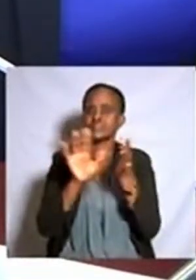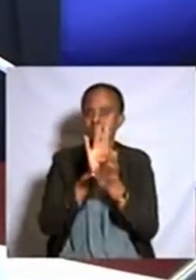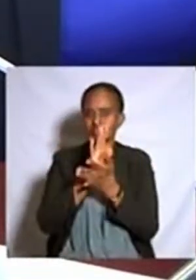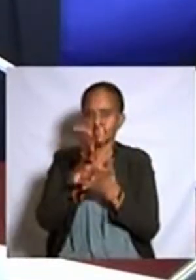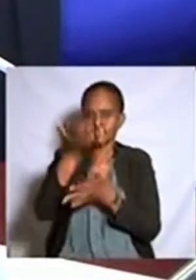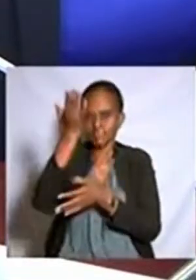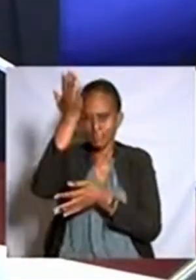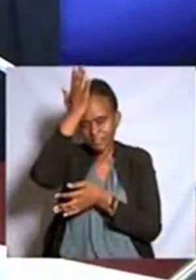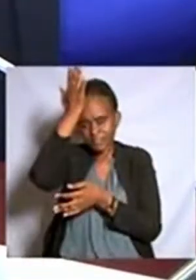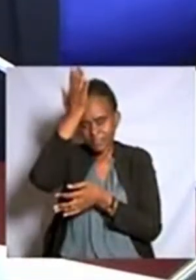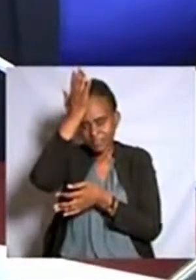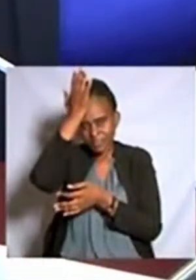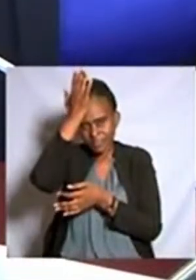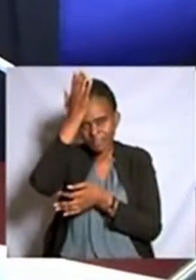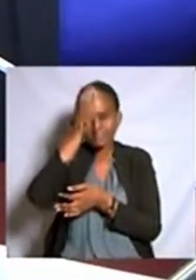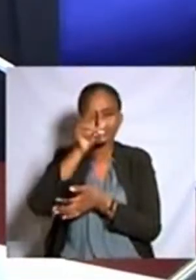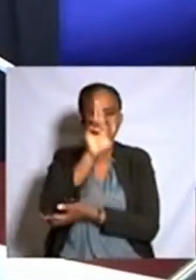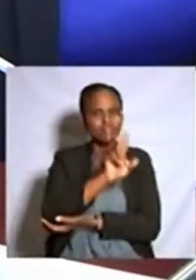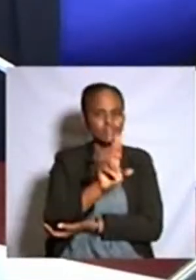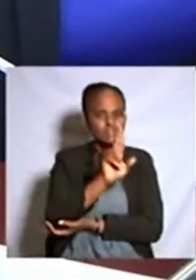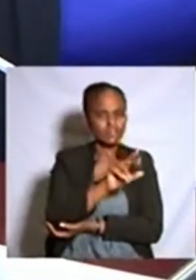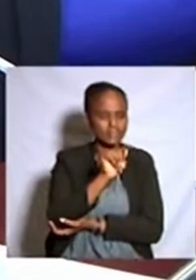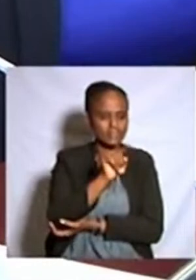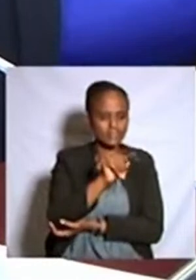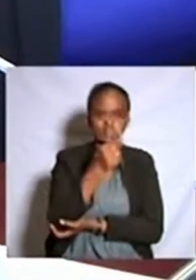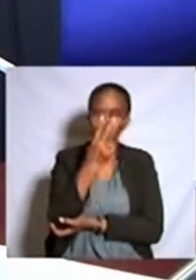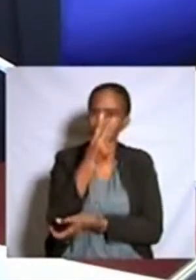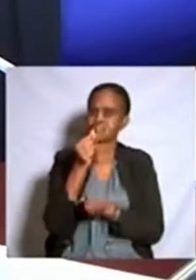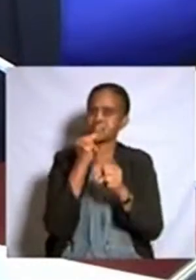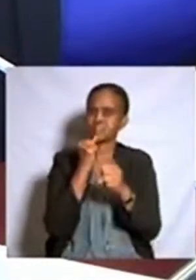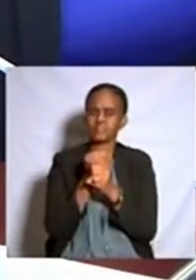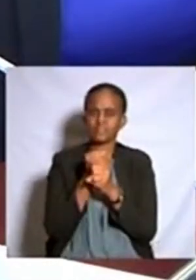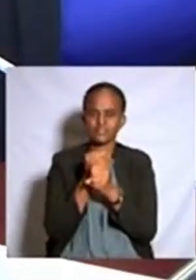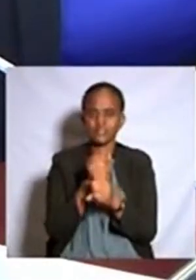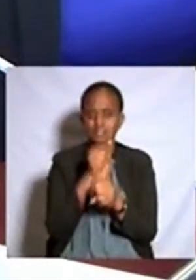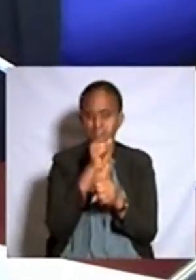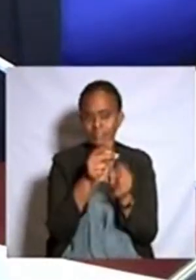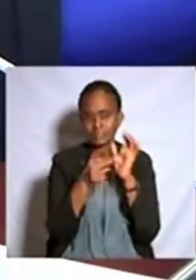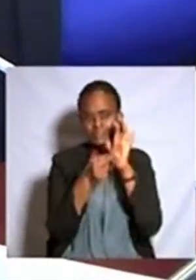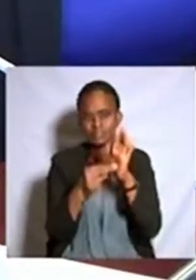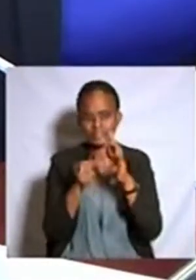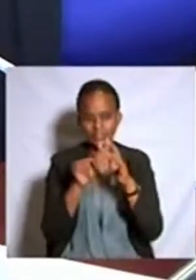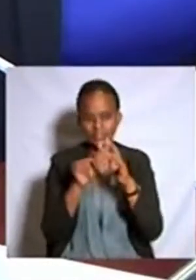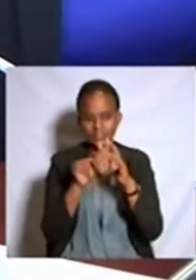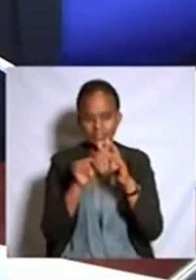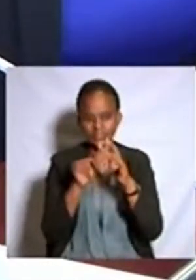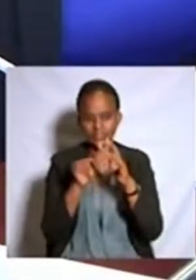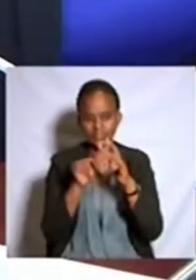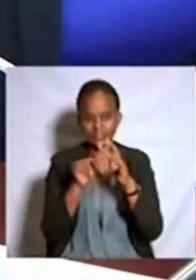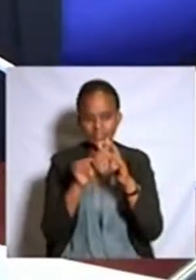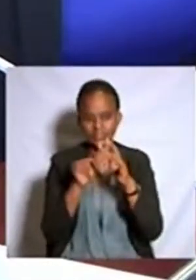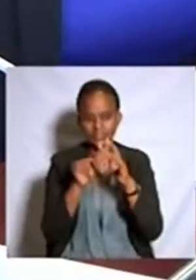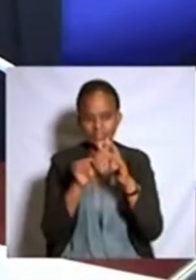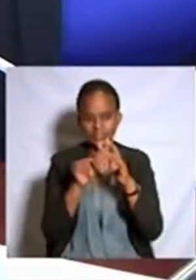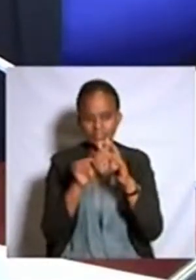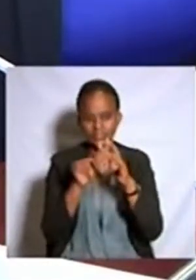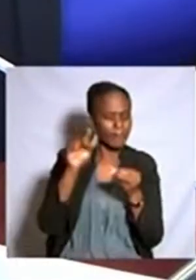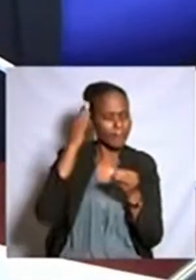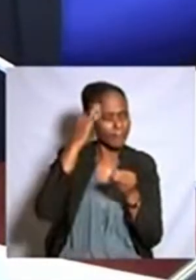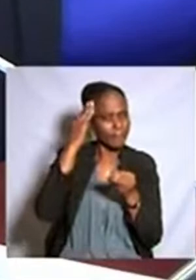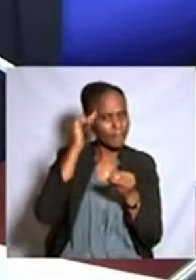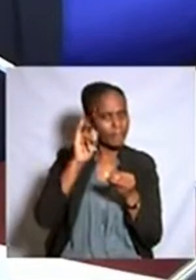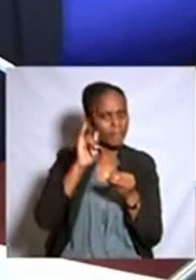updated periodically, usually every 2 years. This is reflected, Chair, in Appendix 6. It's worth